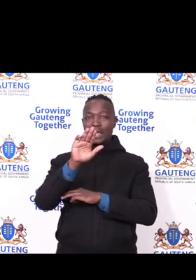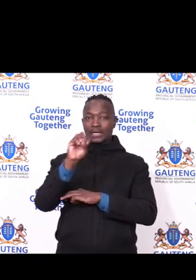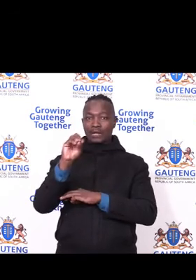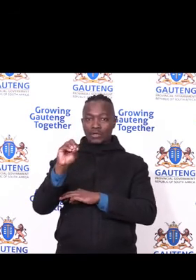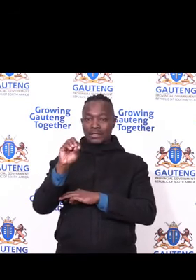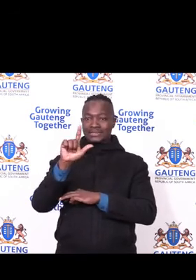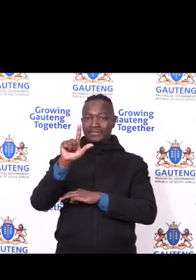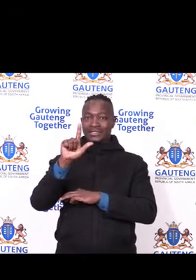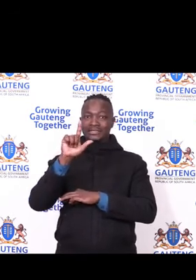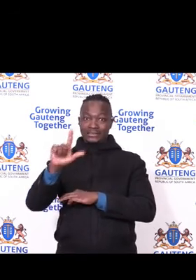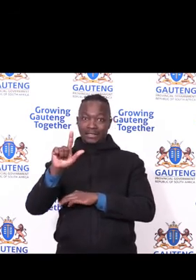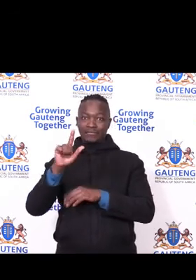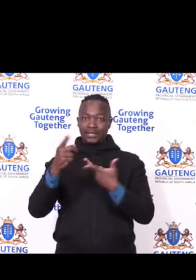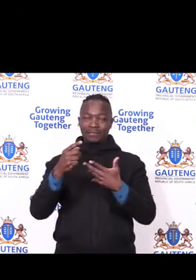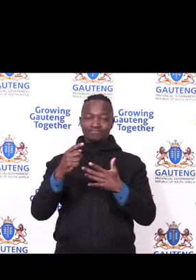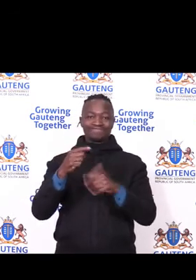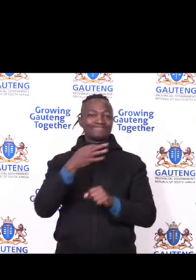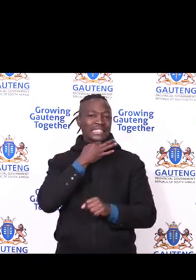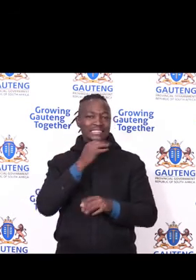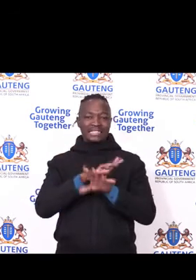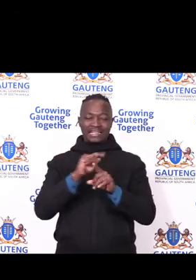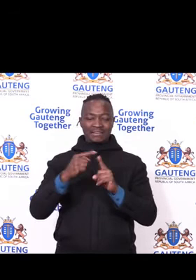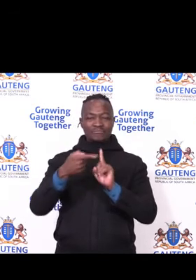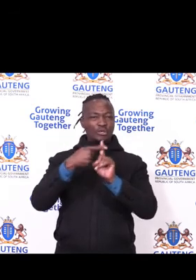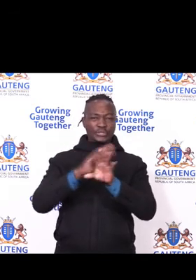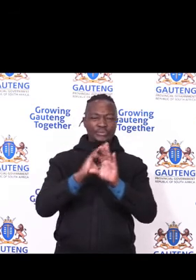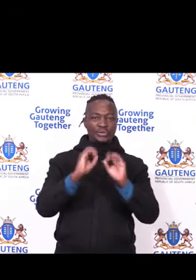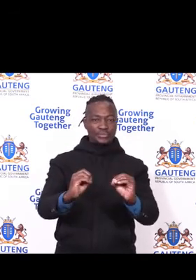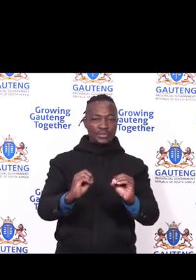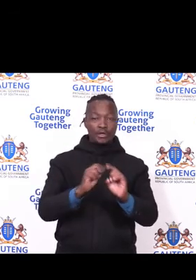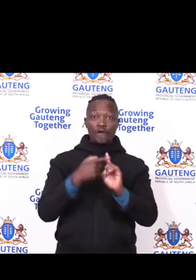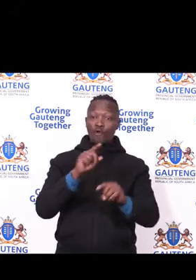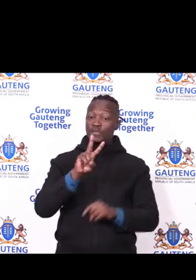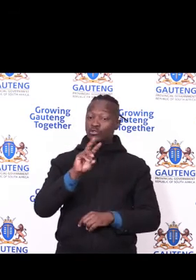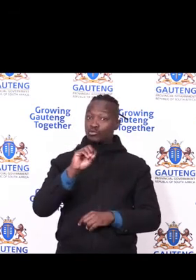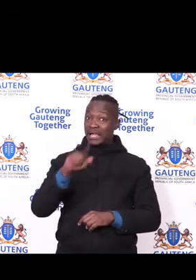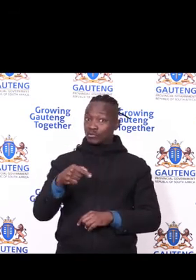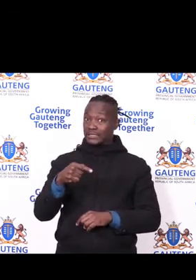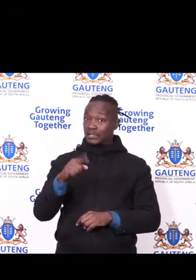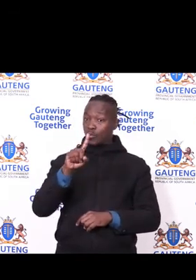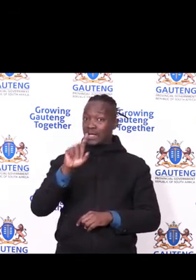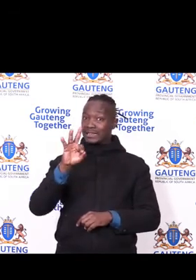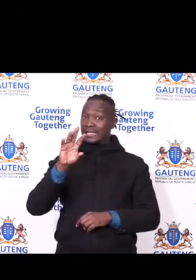1,977 schools were risk-free, which simply means of the 2,131 schools,